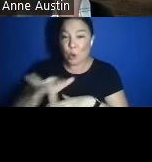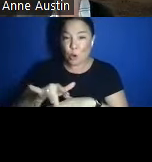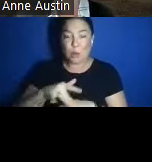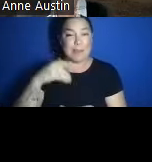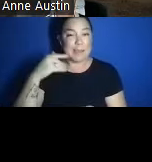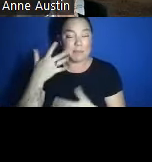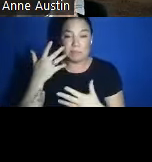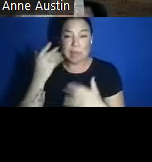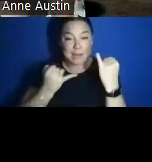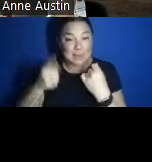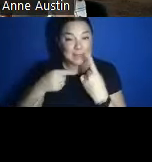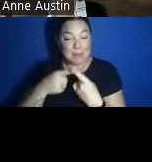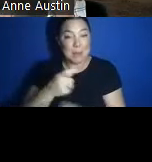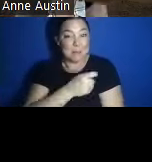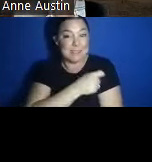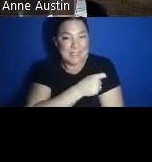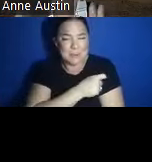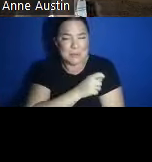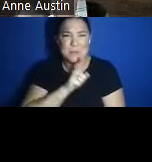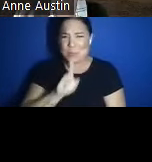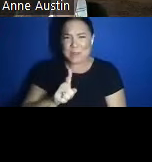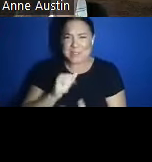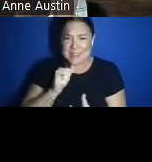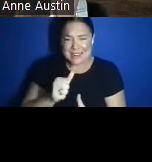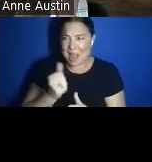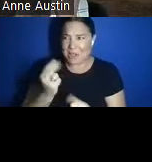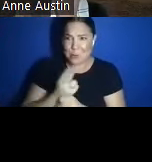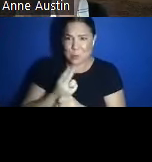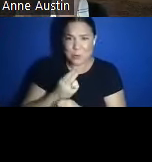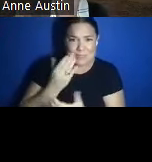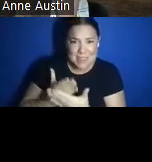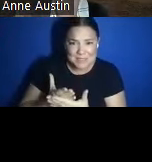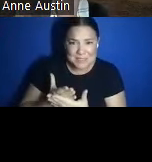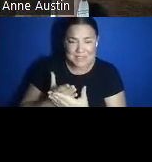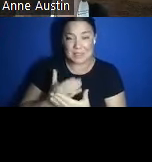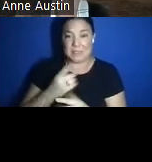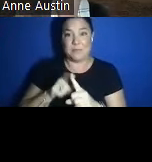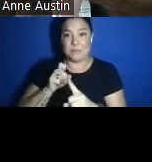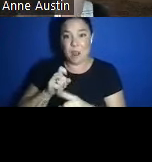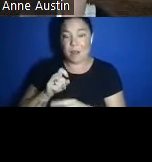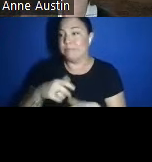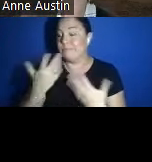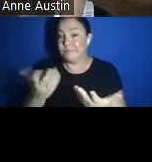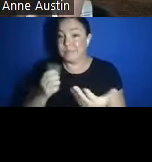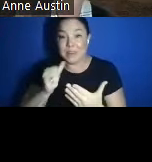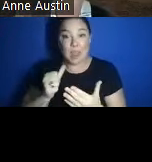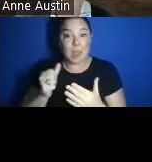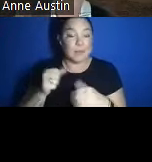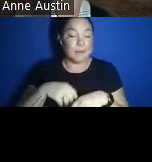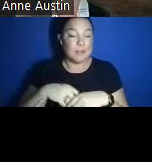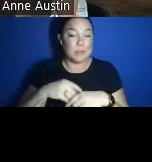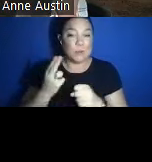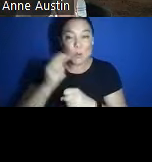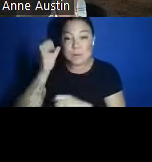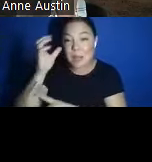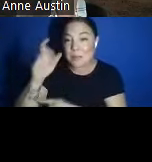tattoos often divorced any of these ideas around eroticism from fertility, from motherhood, from the